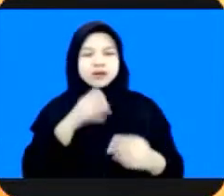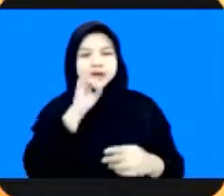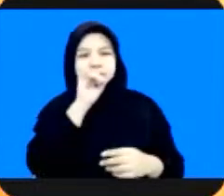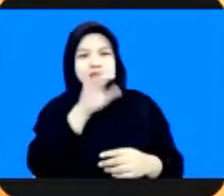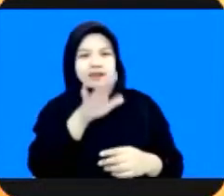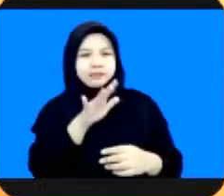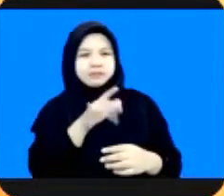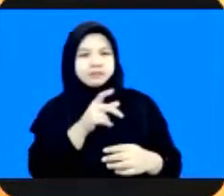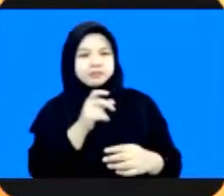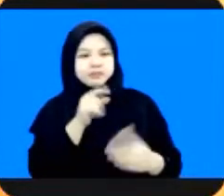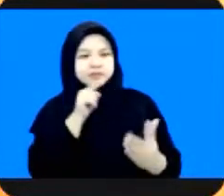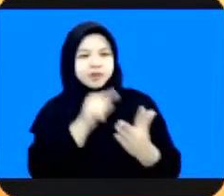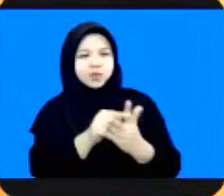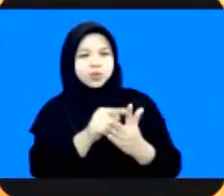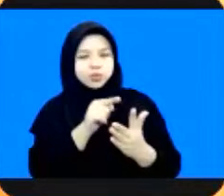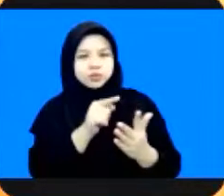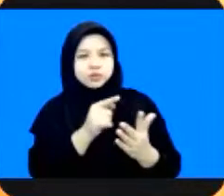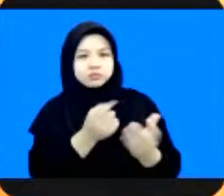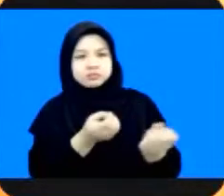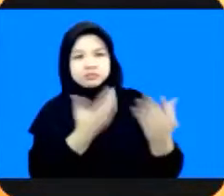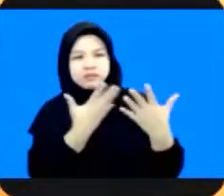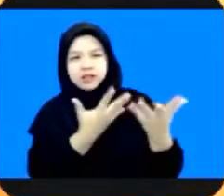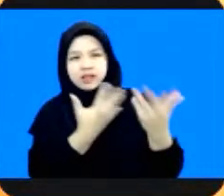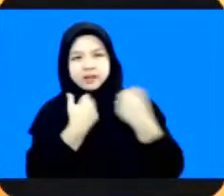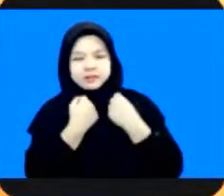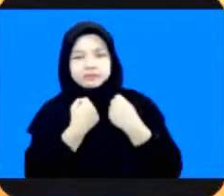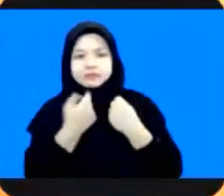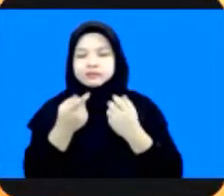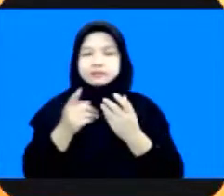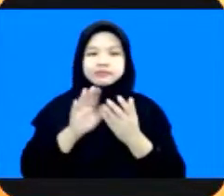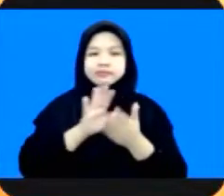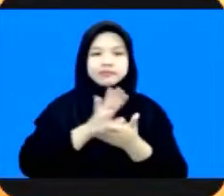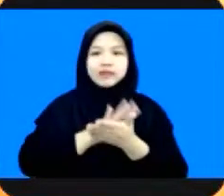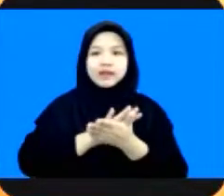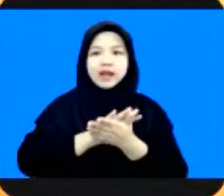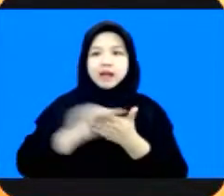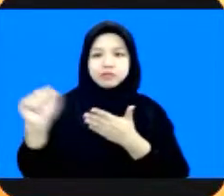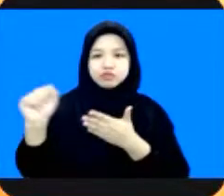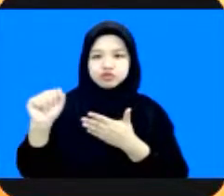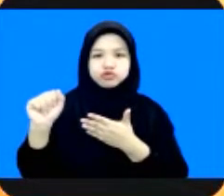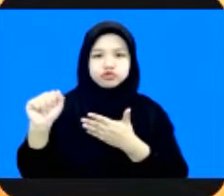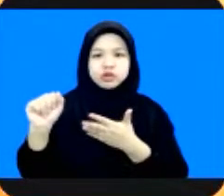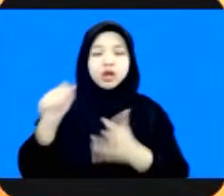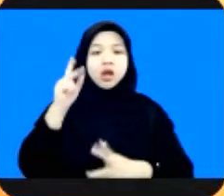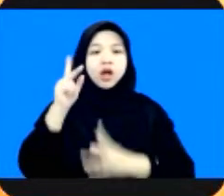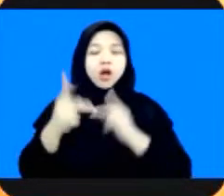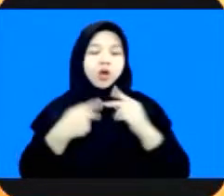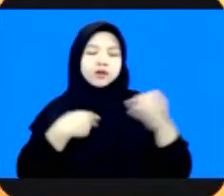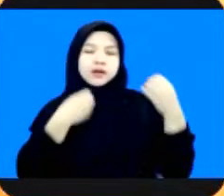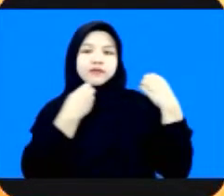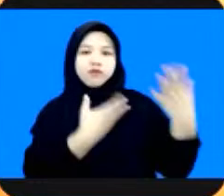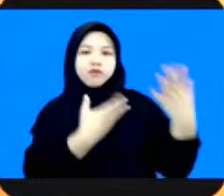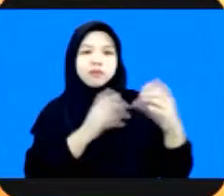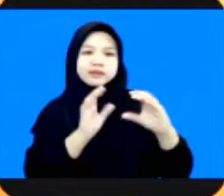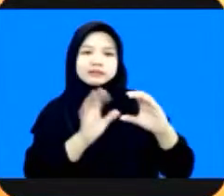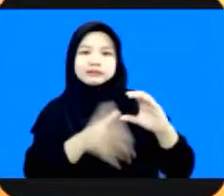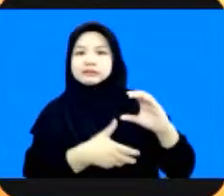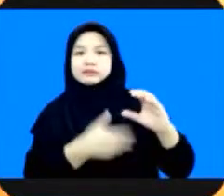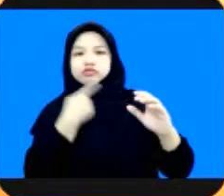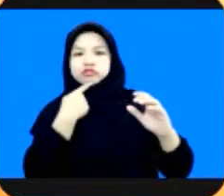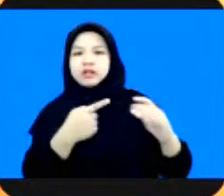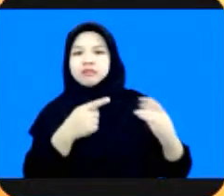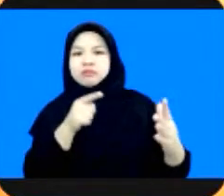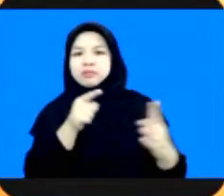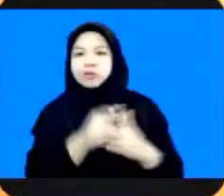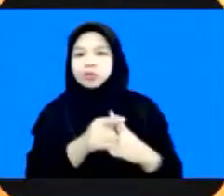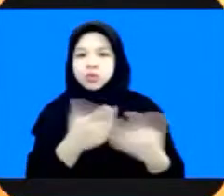problem is, as I think we all know, a lot of election-related misinformation is misinformation about the candidates